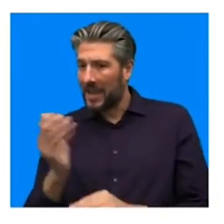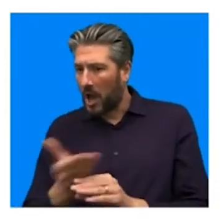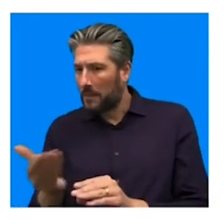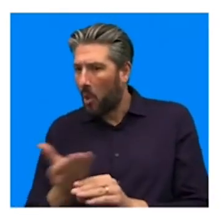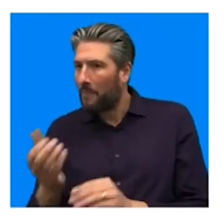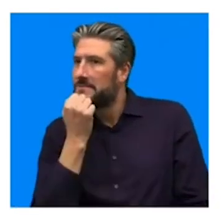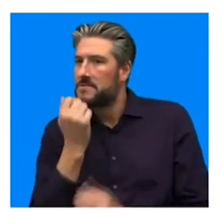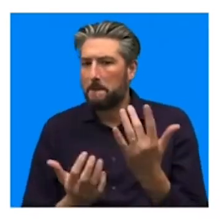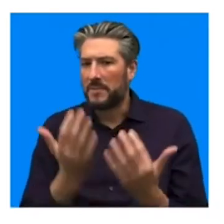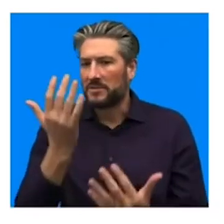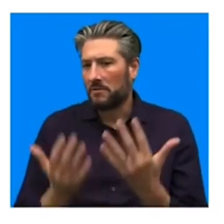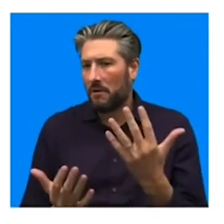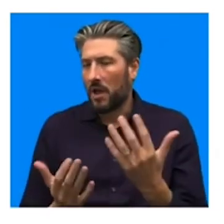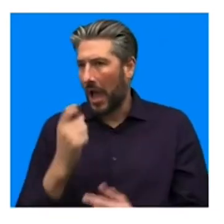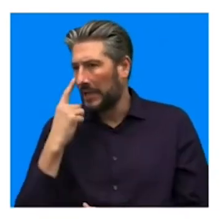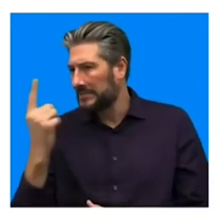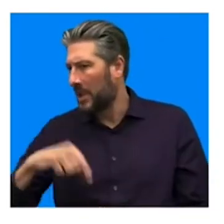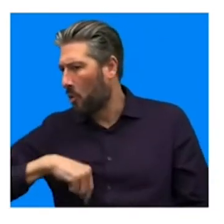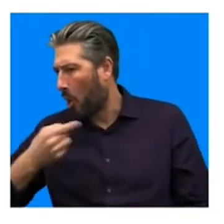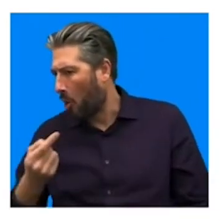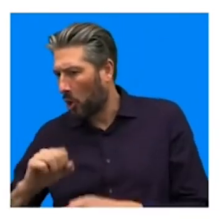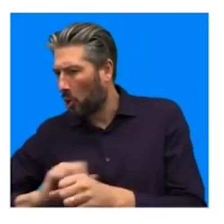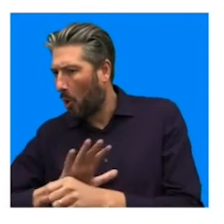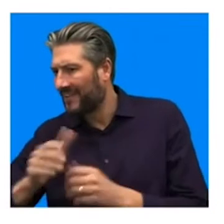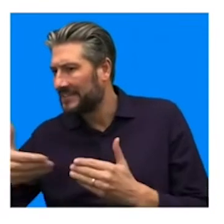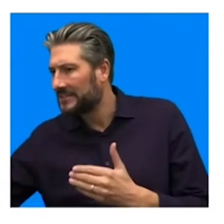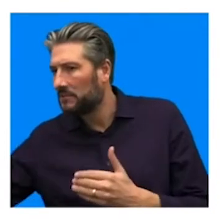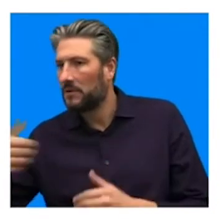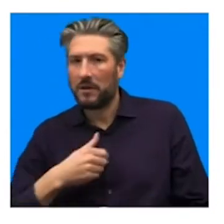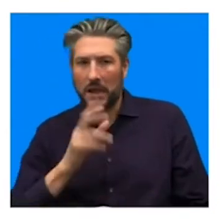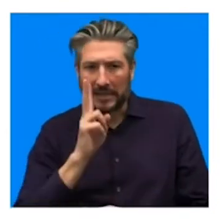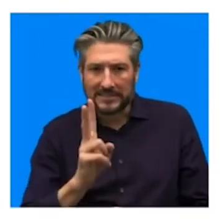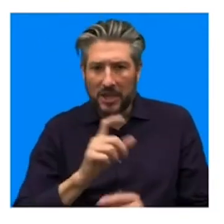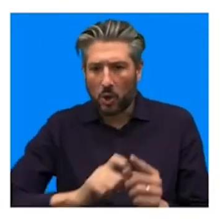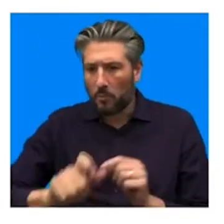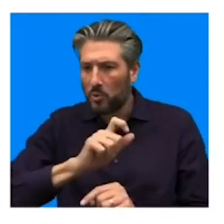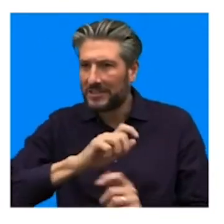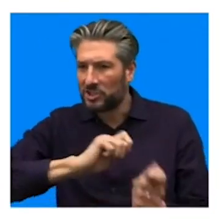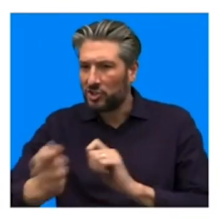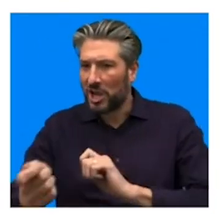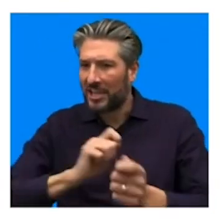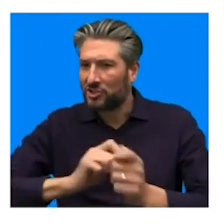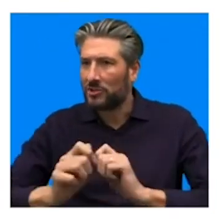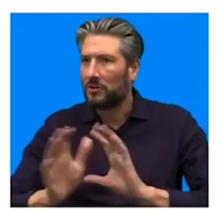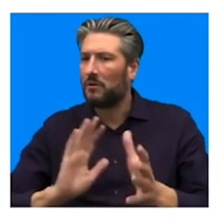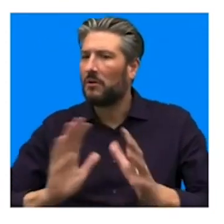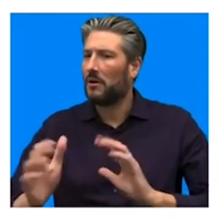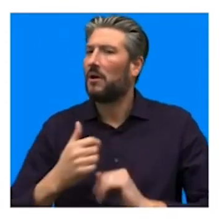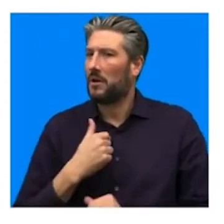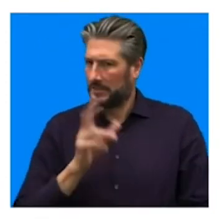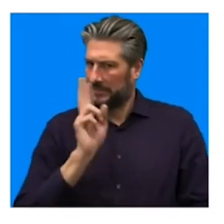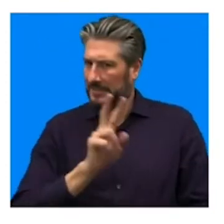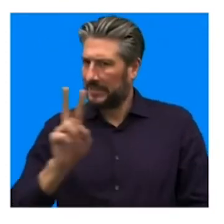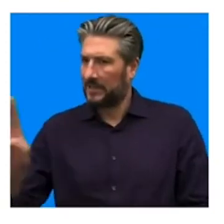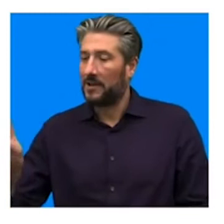long COVID, I look at how the community is growing, ebbing and flowing and changing. I also see the usage